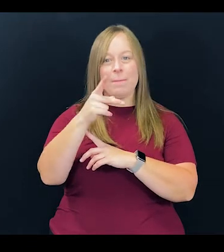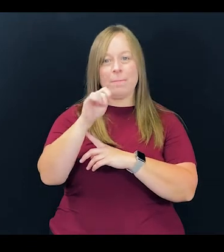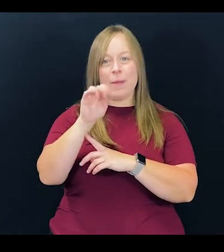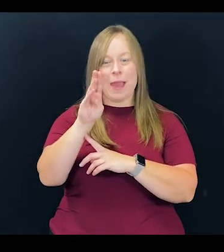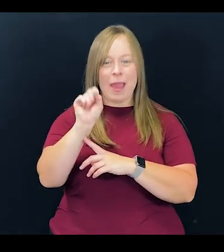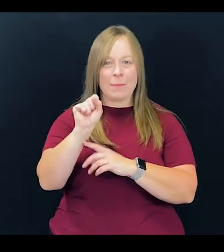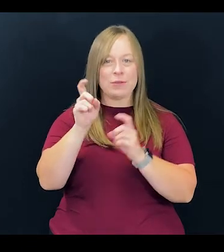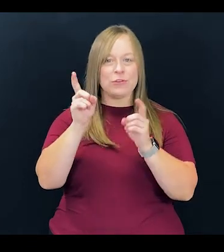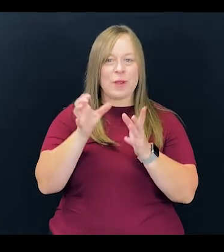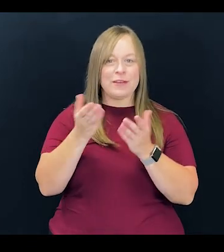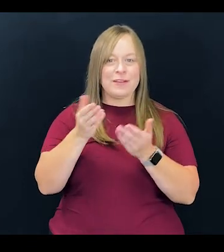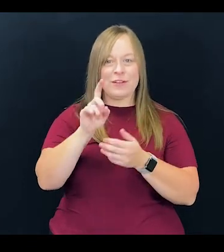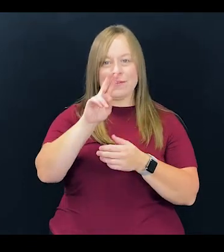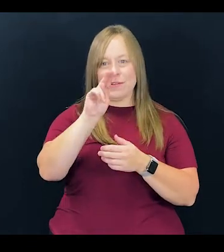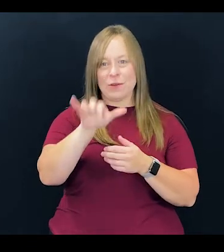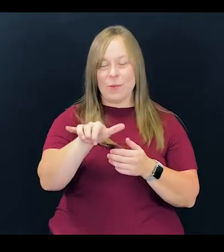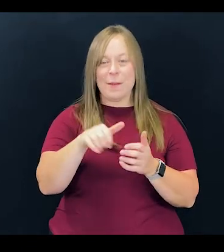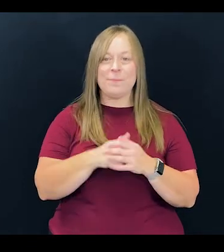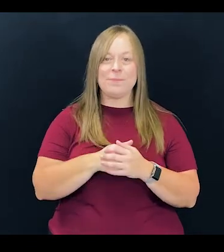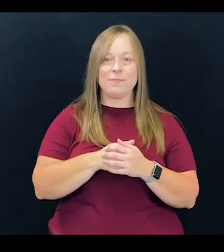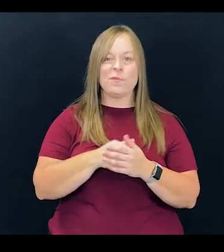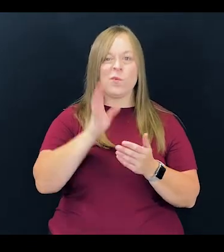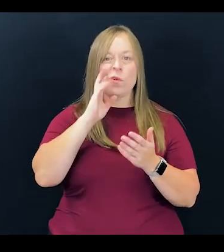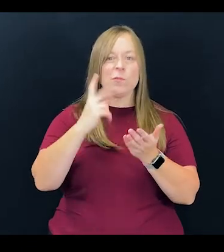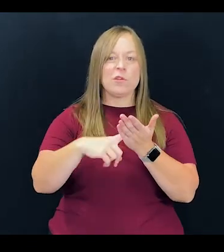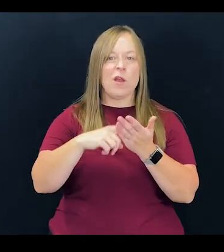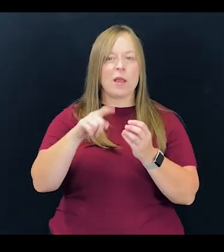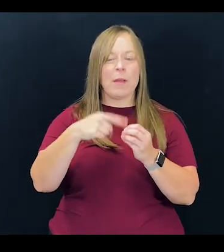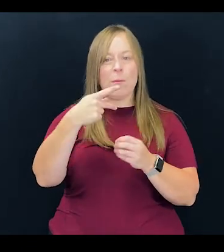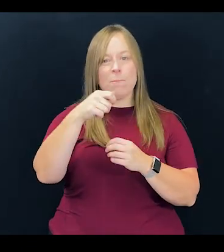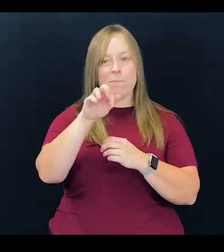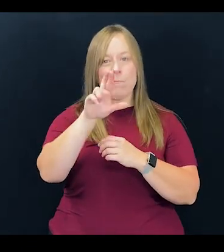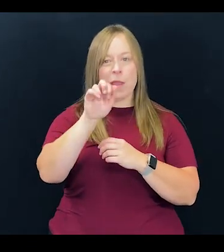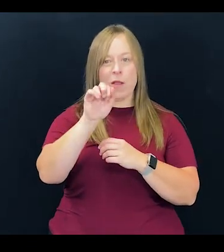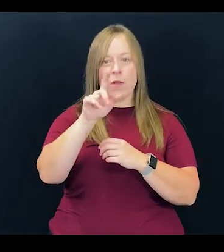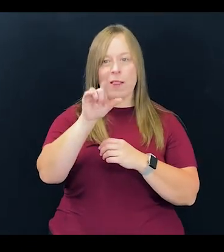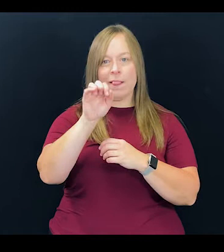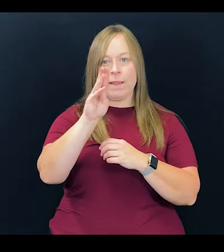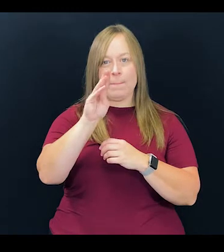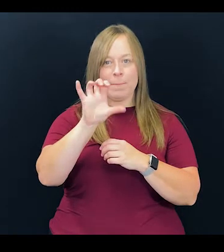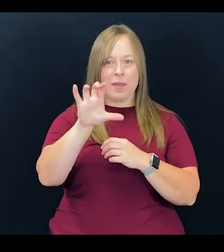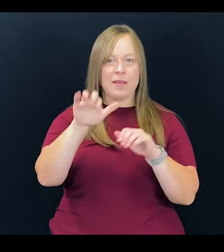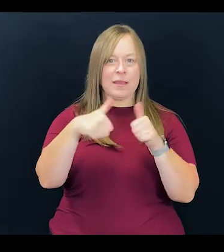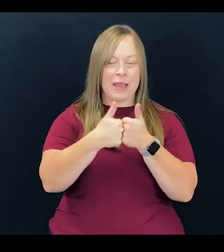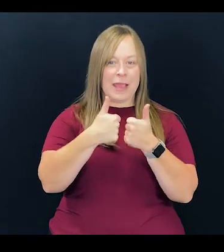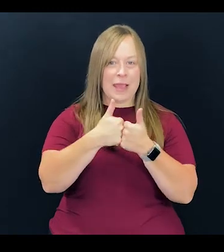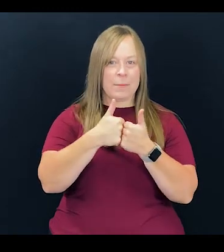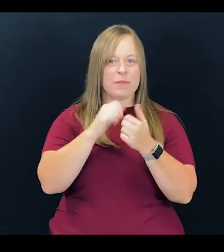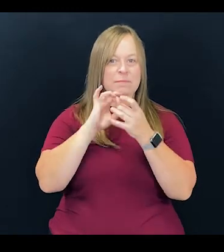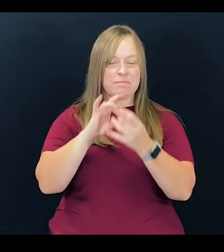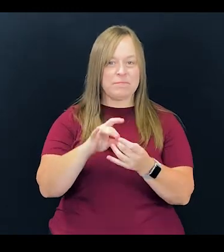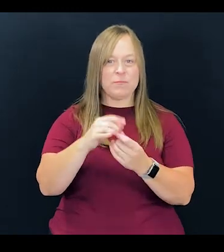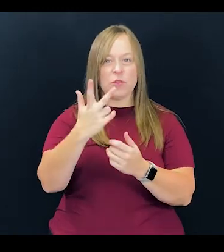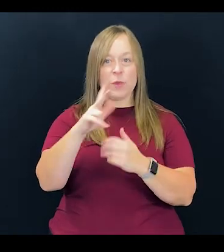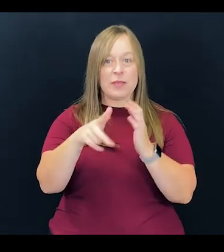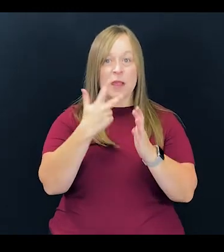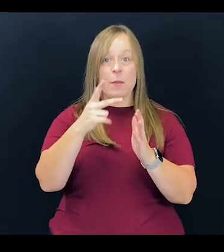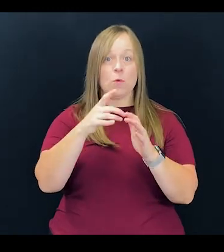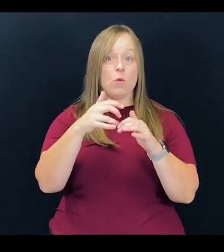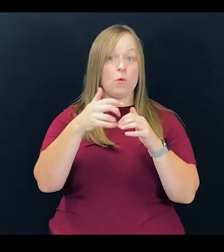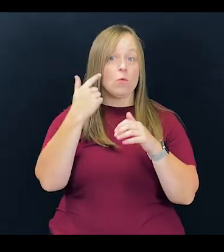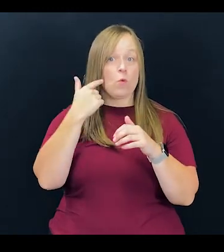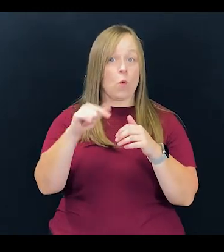and PABSS Program Director at Disability Rights New York. And we'll be talking about the Paralympic Games, specifically